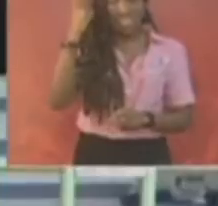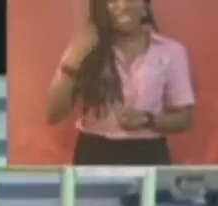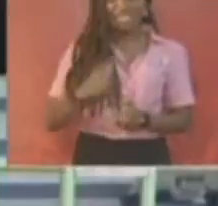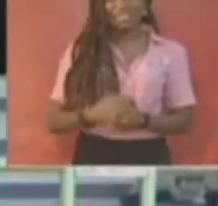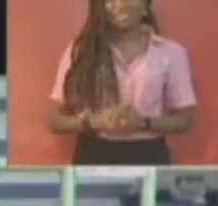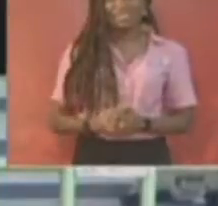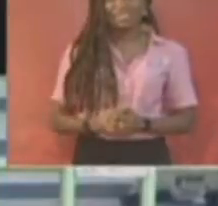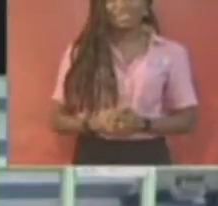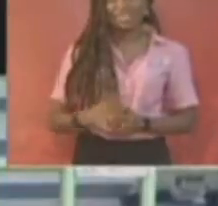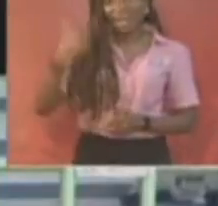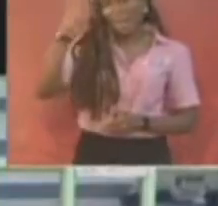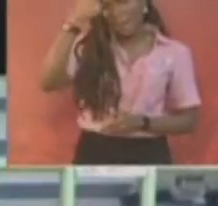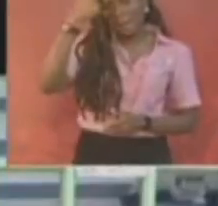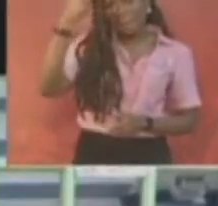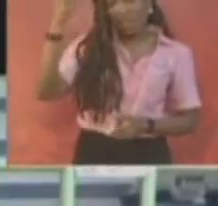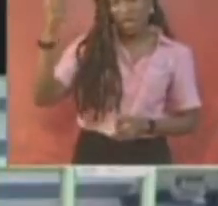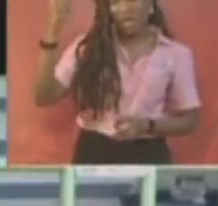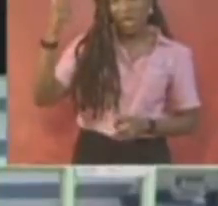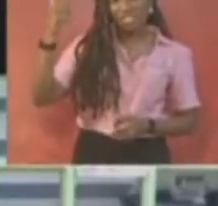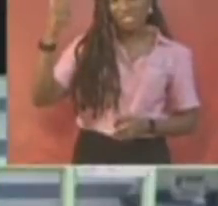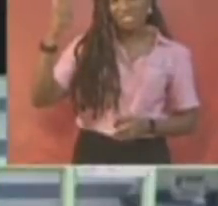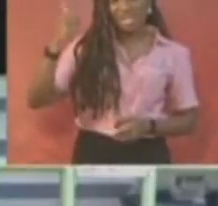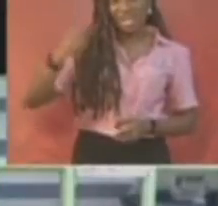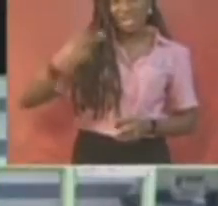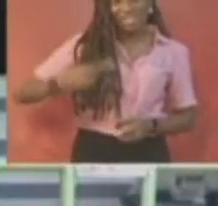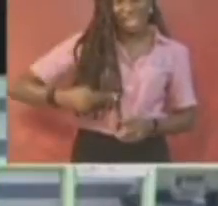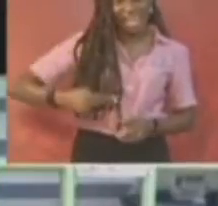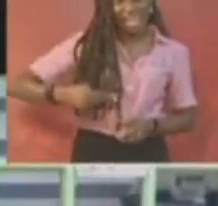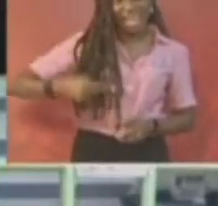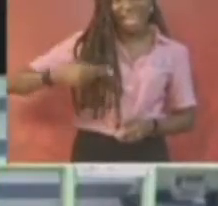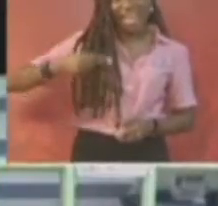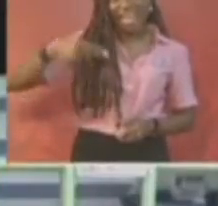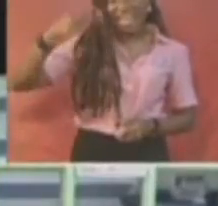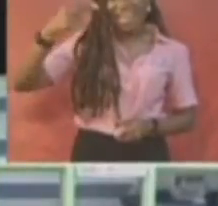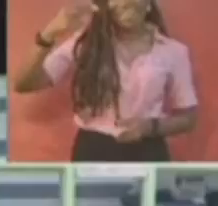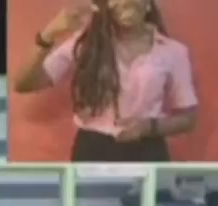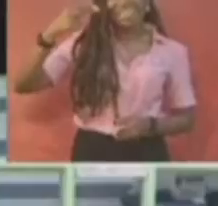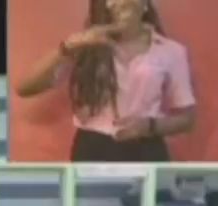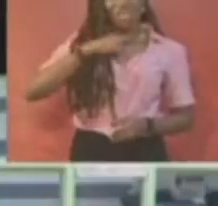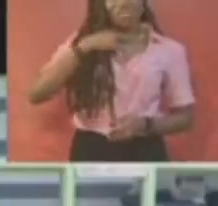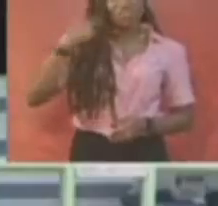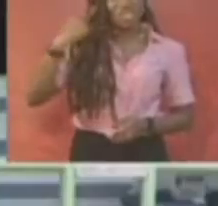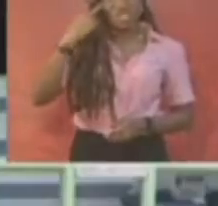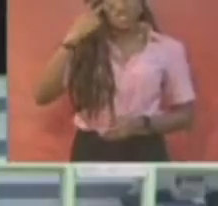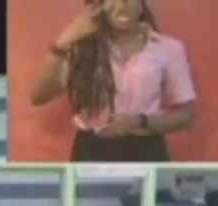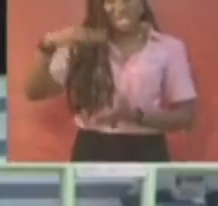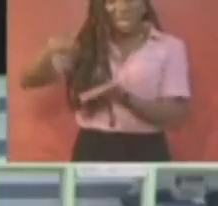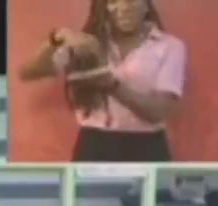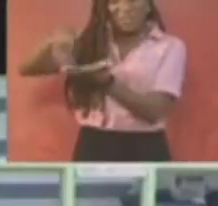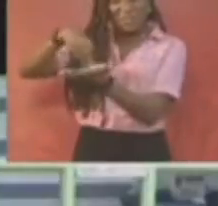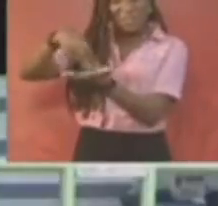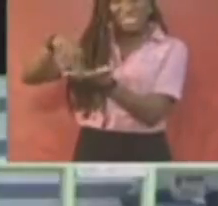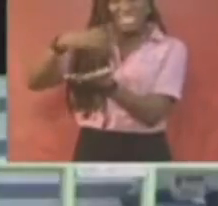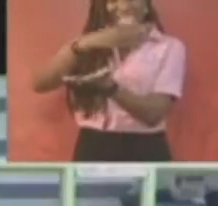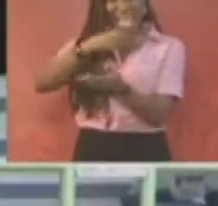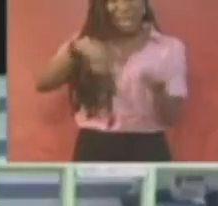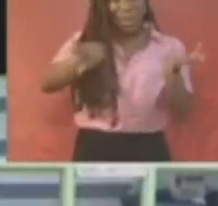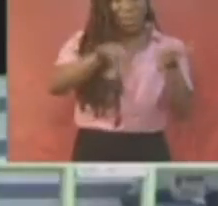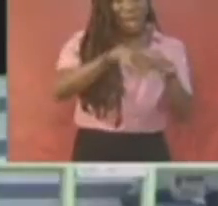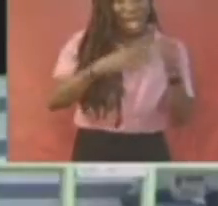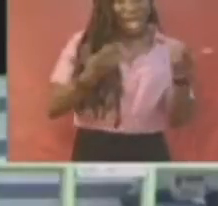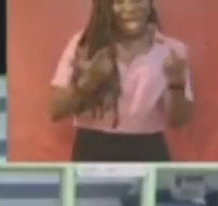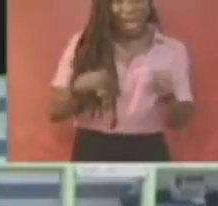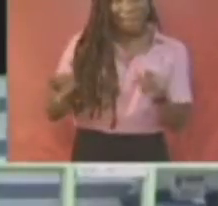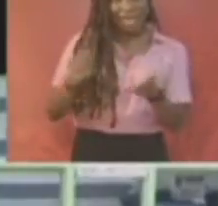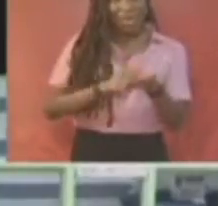those, because of the high risk that we would have seen in those two events over the weekend, do you think that we perhaps need to add